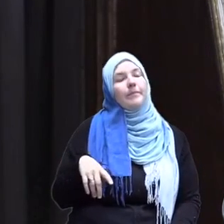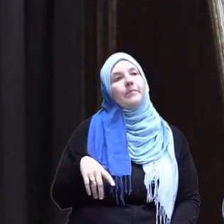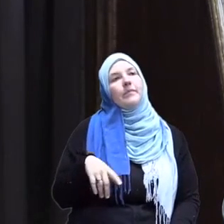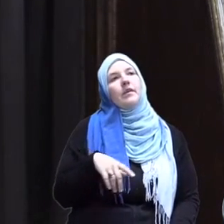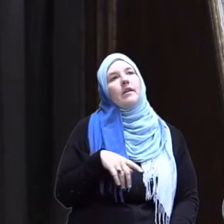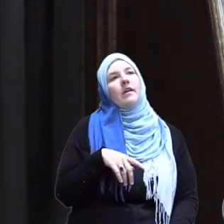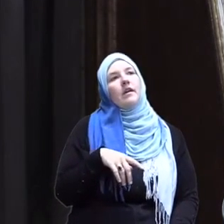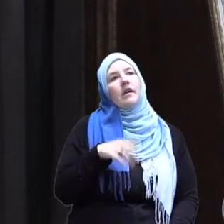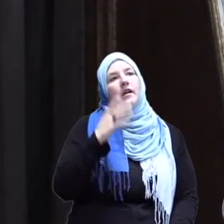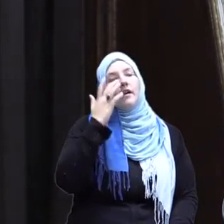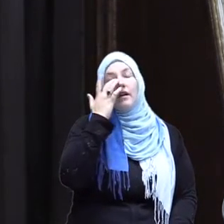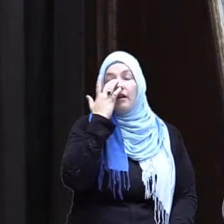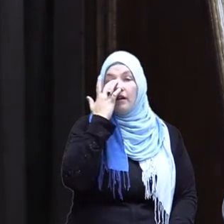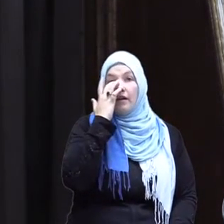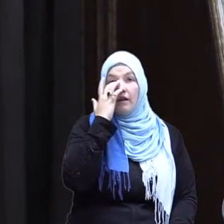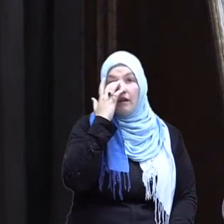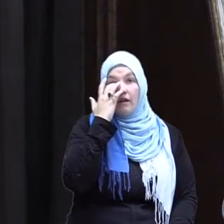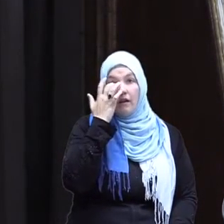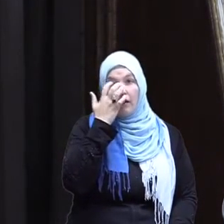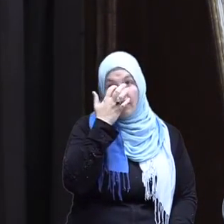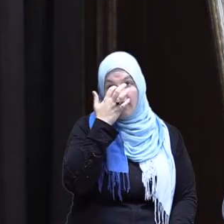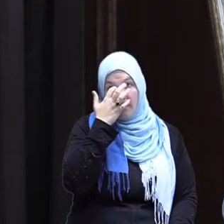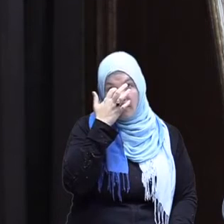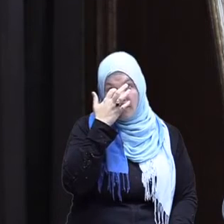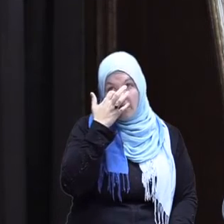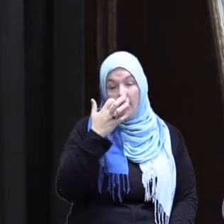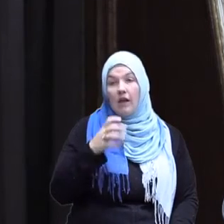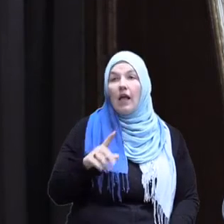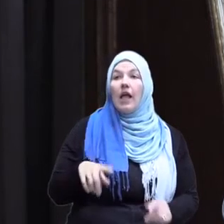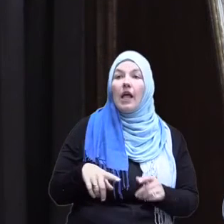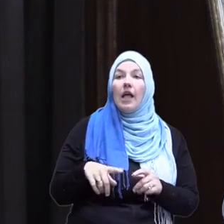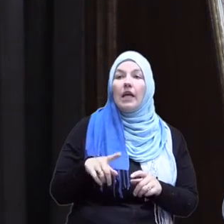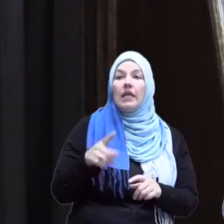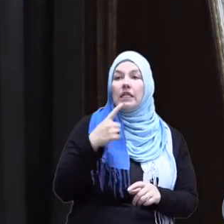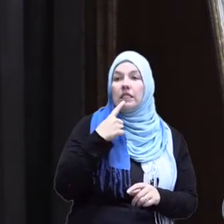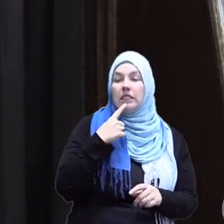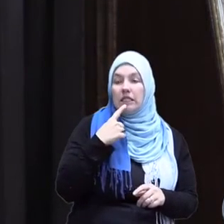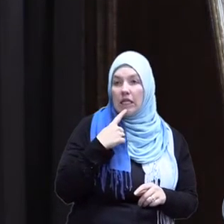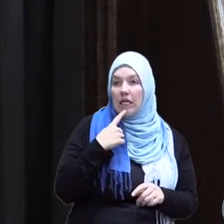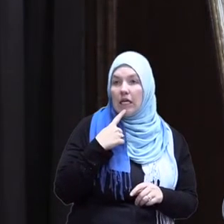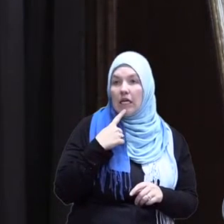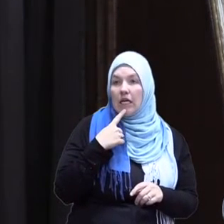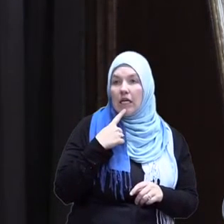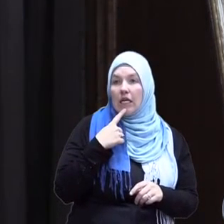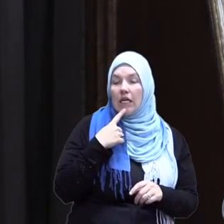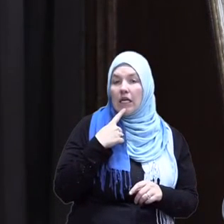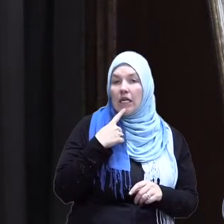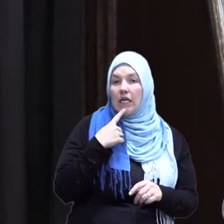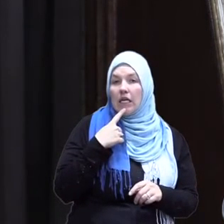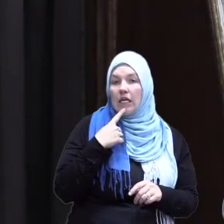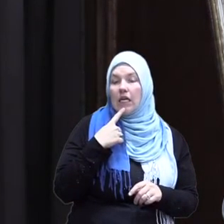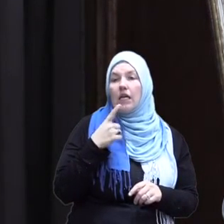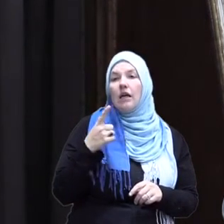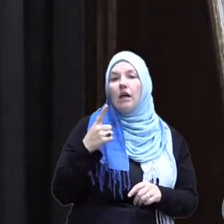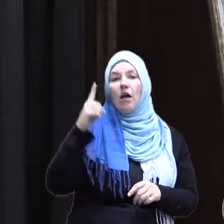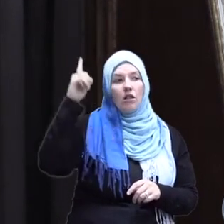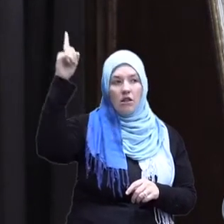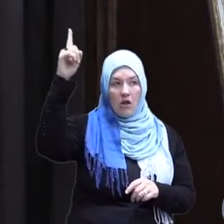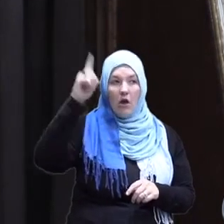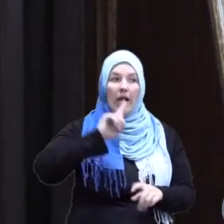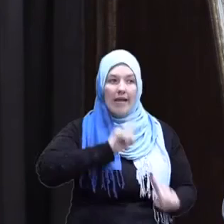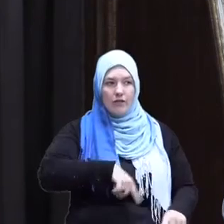and attribute what you say to Allah that which you do not know? Nay, Allah